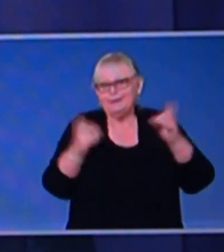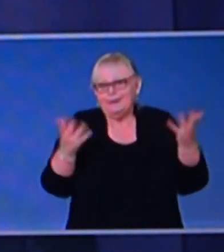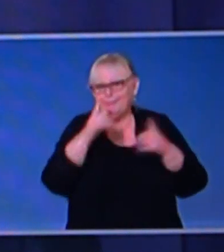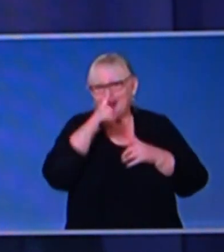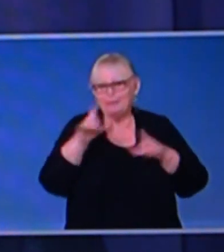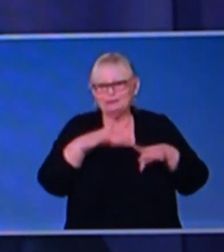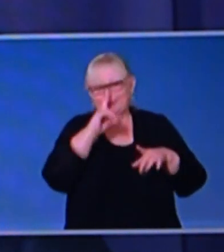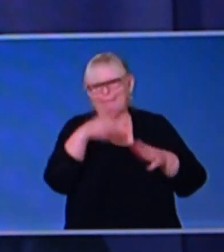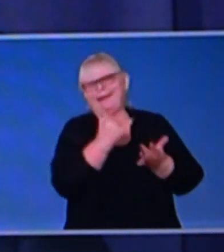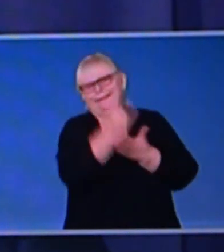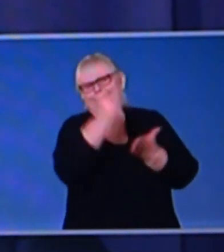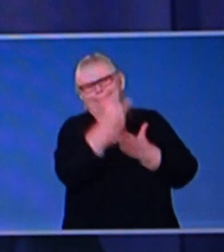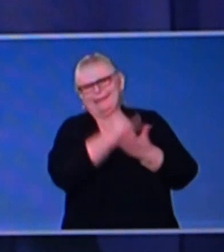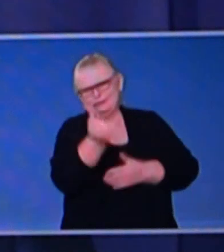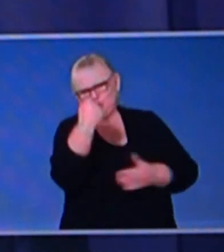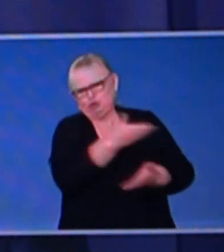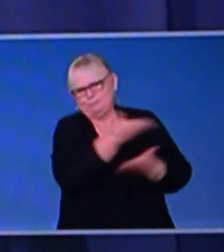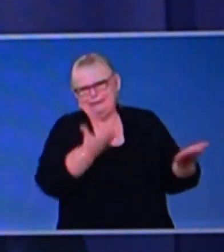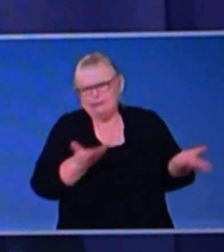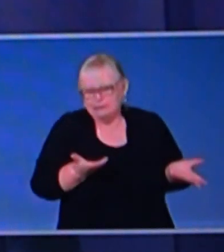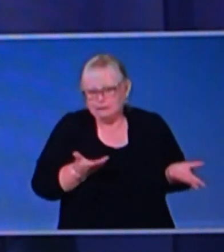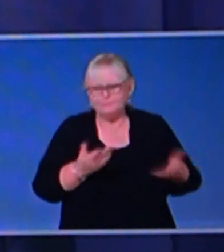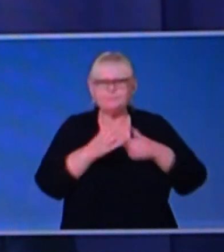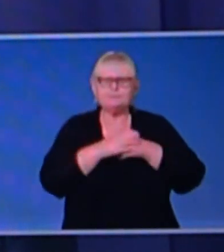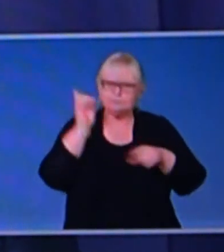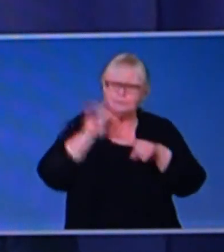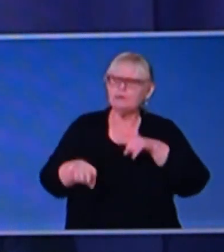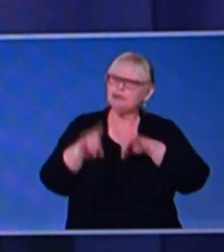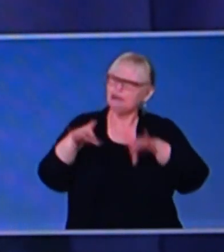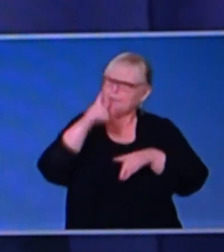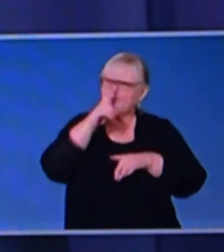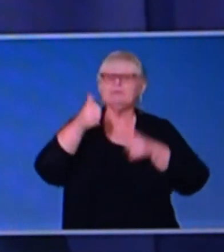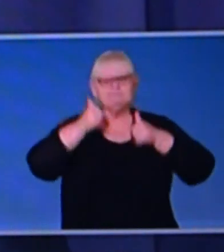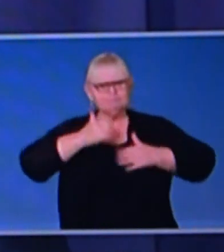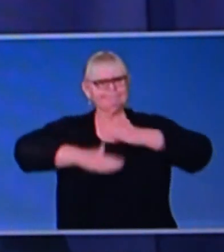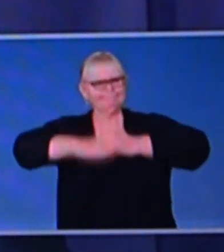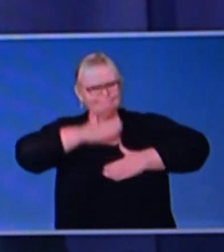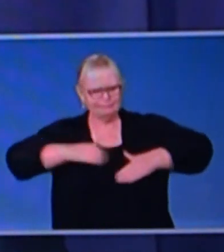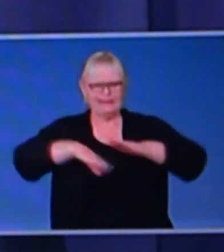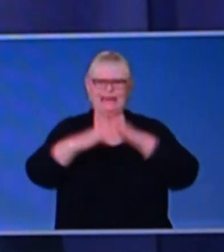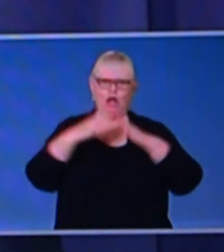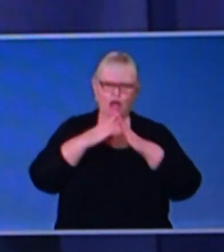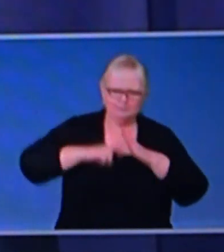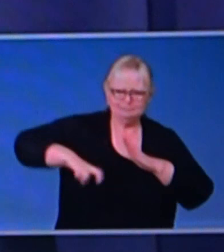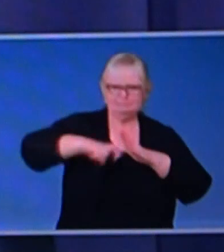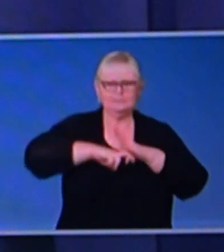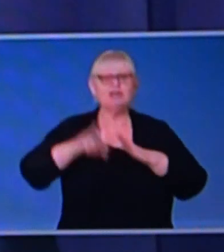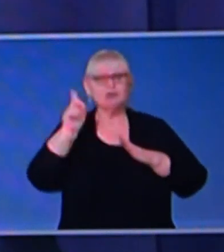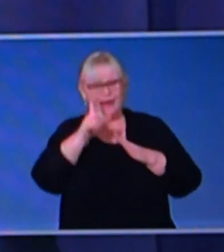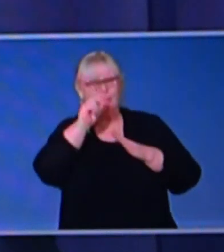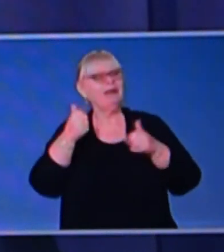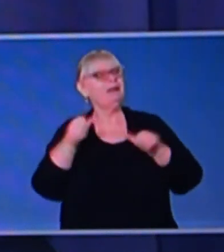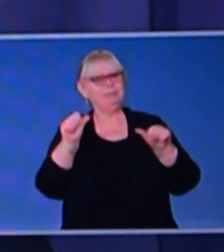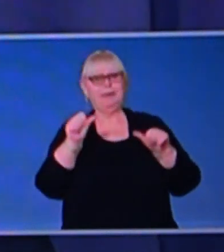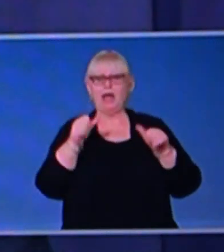candidly. But in the main, I think Australians have been doing the right thing, and that's why they are seeing some easing of those restrictions. But